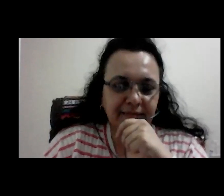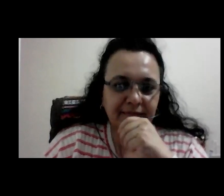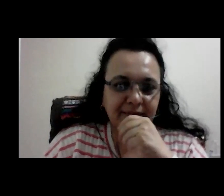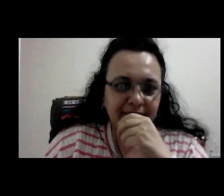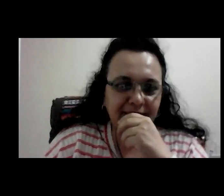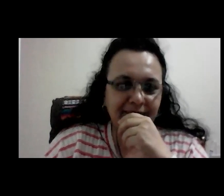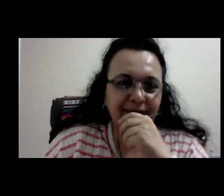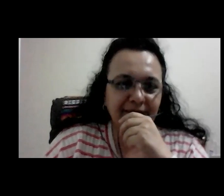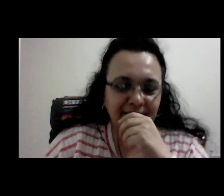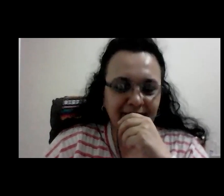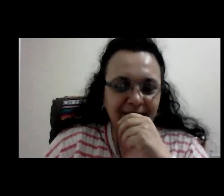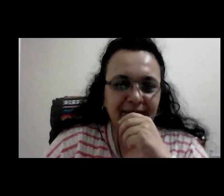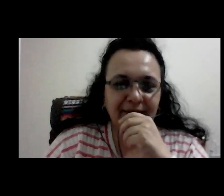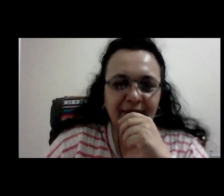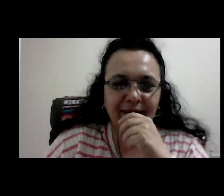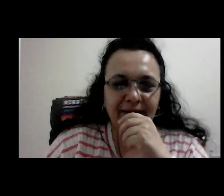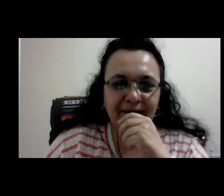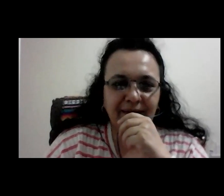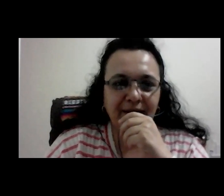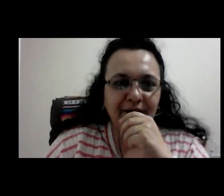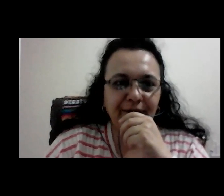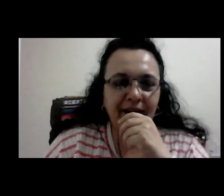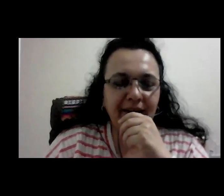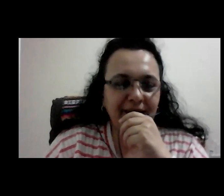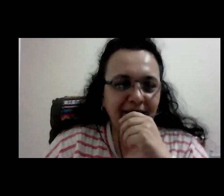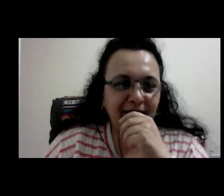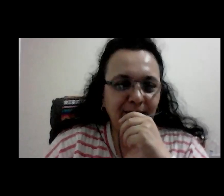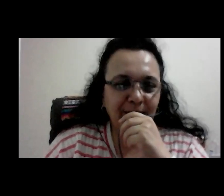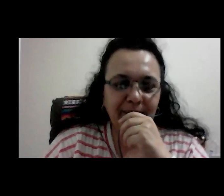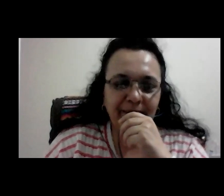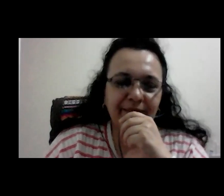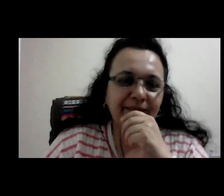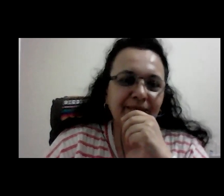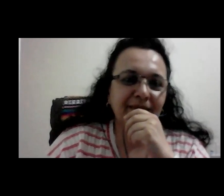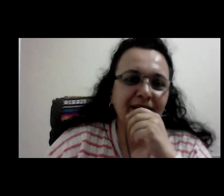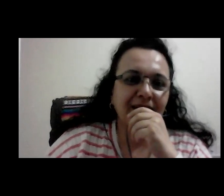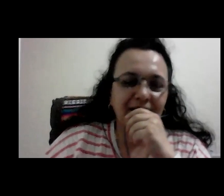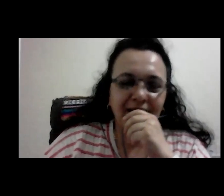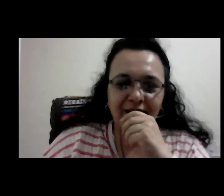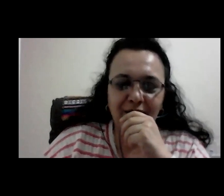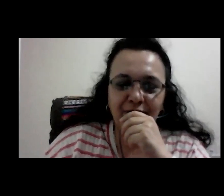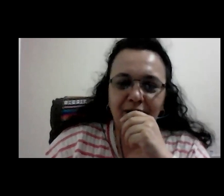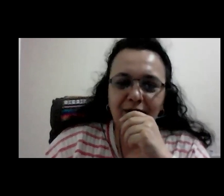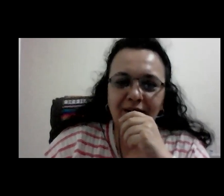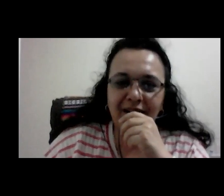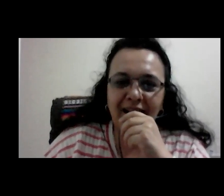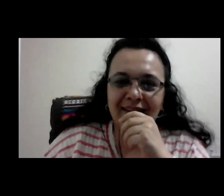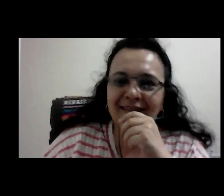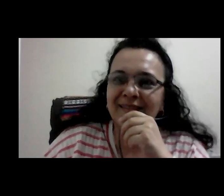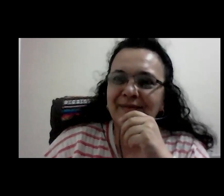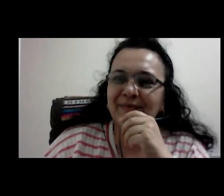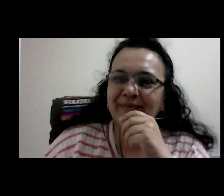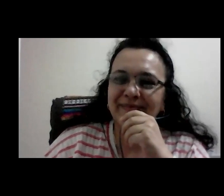I'm fine, thank you. And you? Fine, thank you. Ready for another Okay.